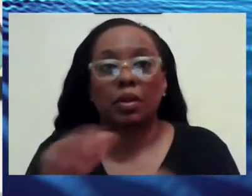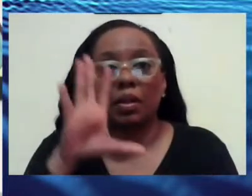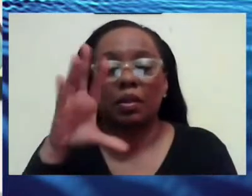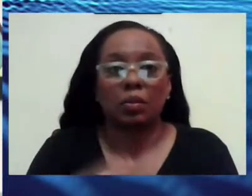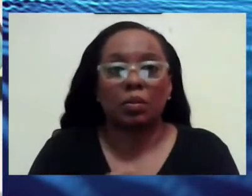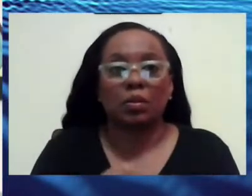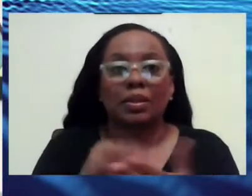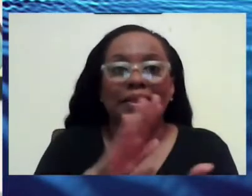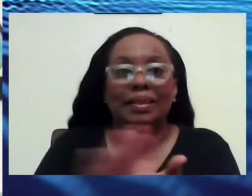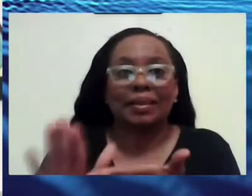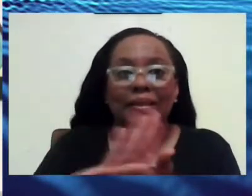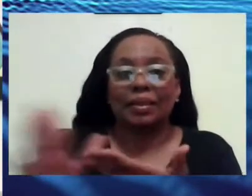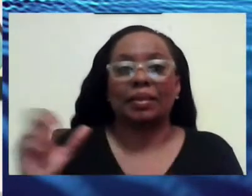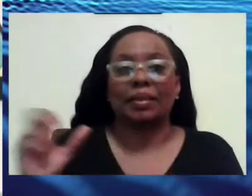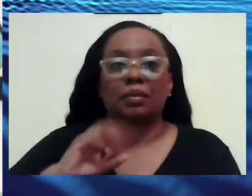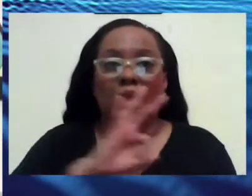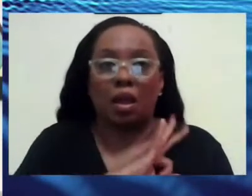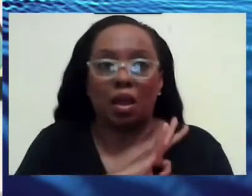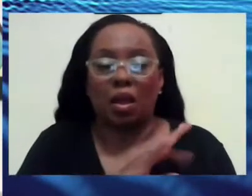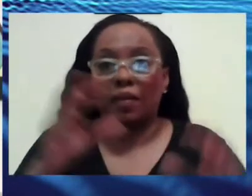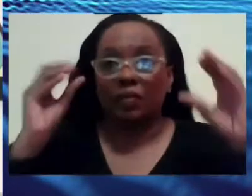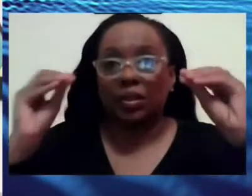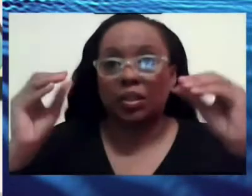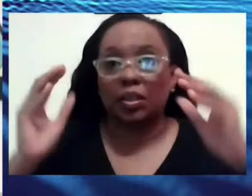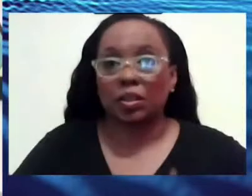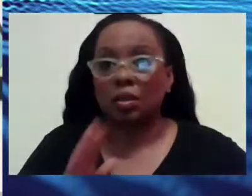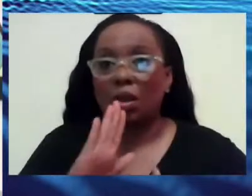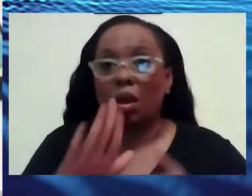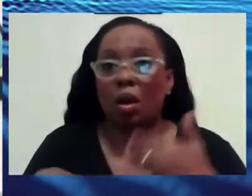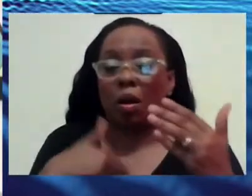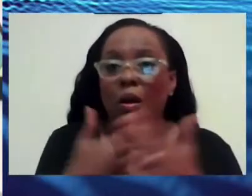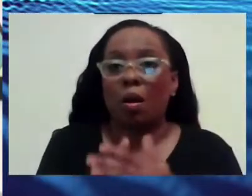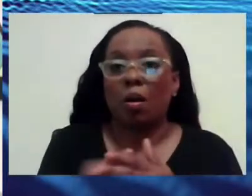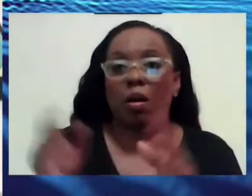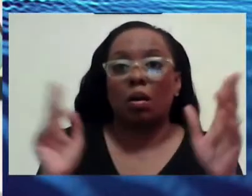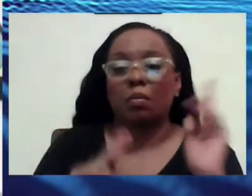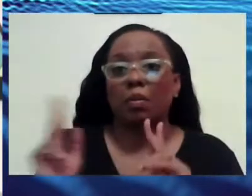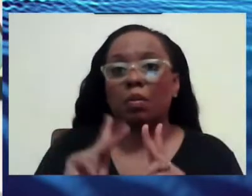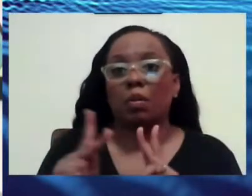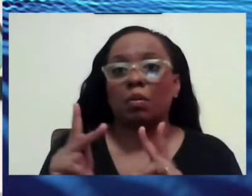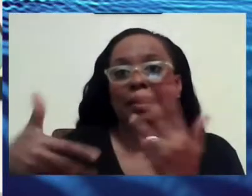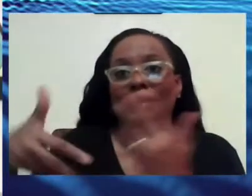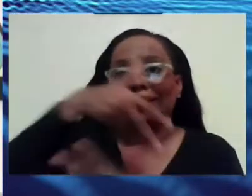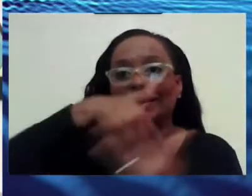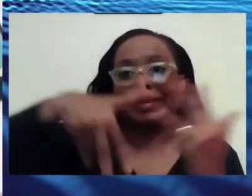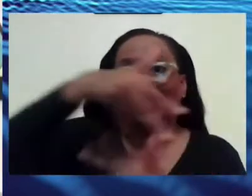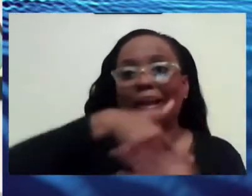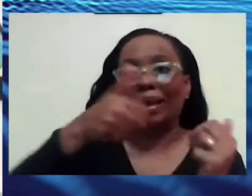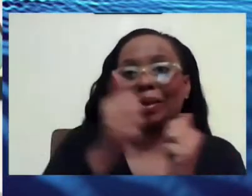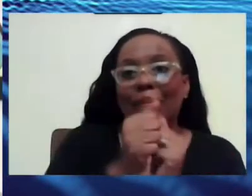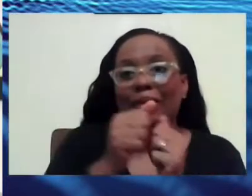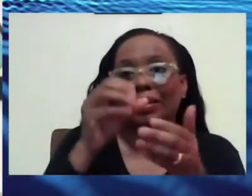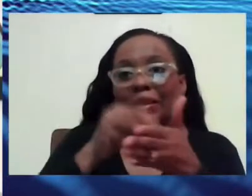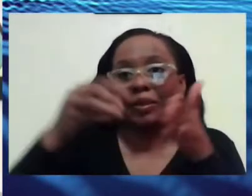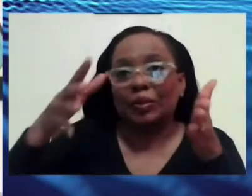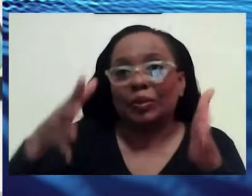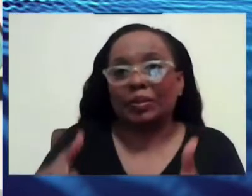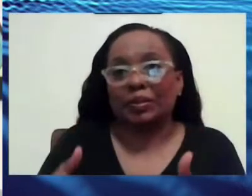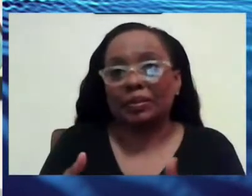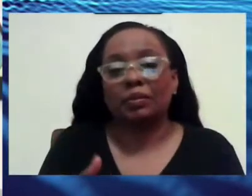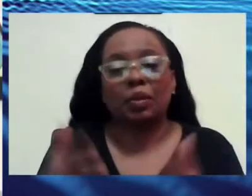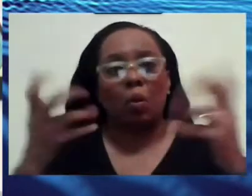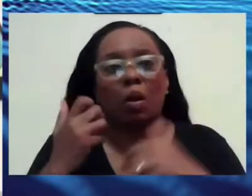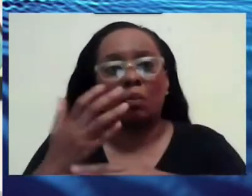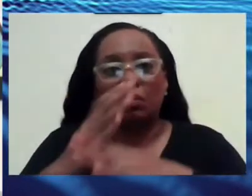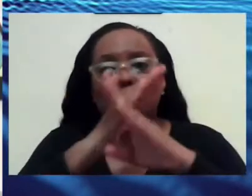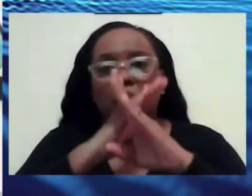staff, teachers, all of the people who will interface with students within the school environment, and to give as much protection as